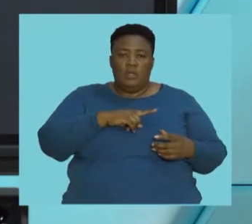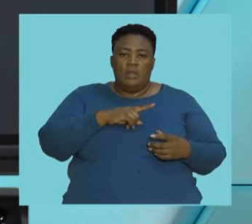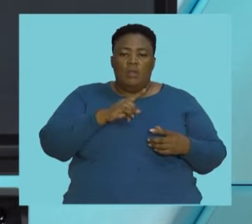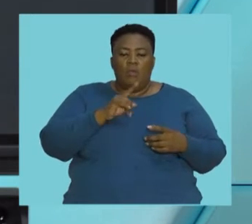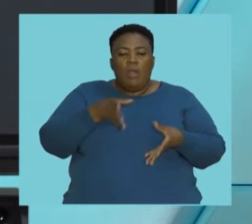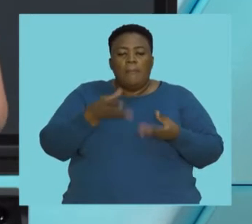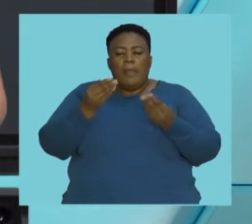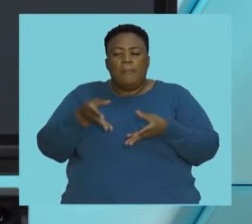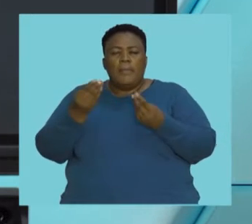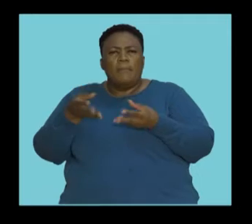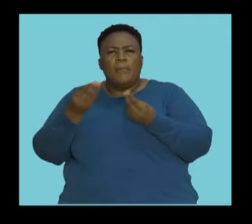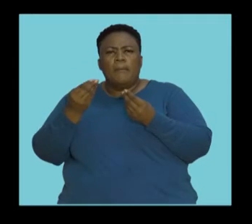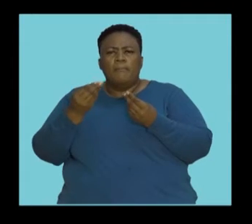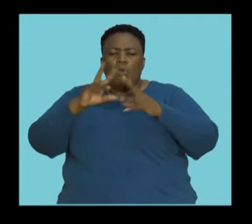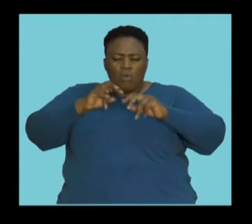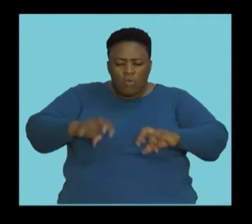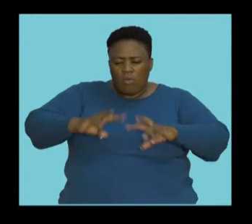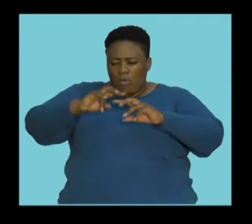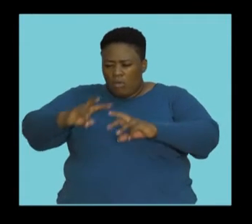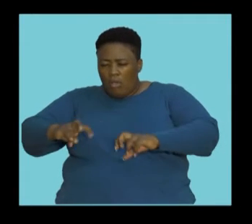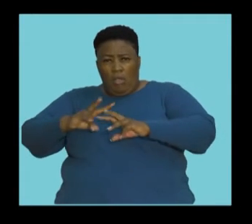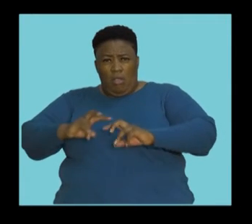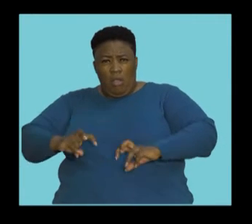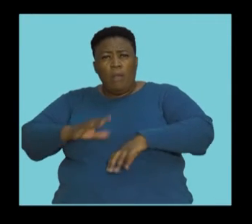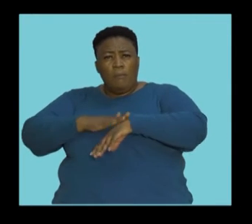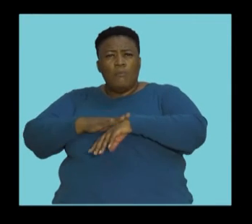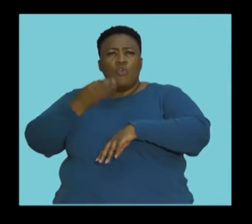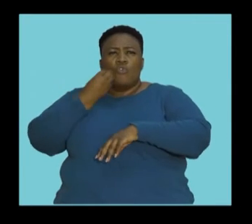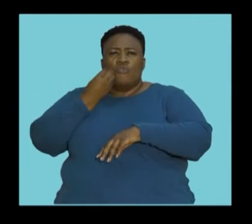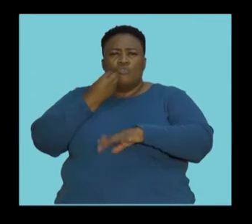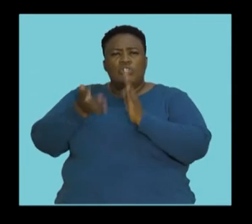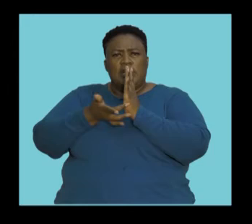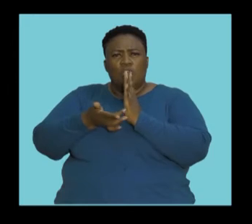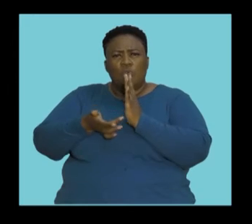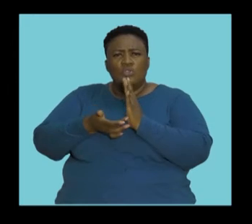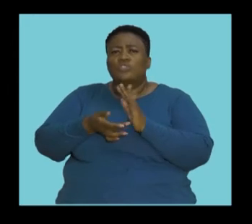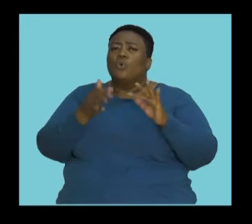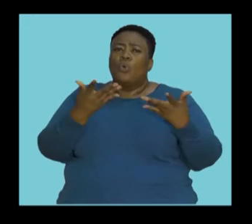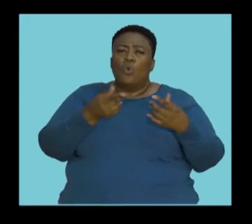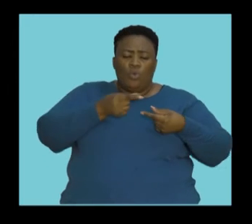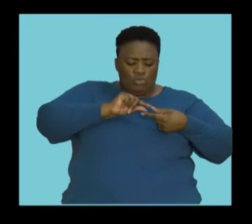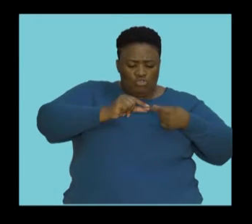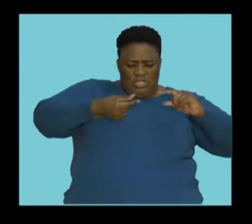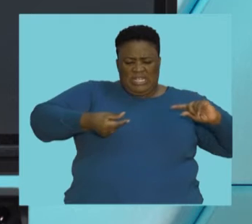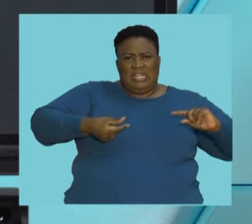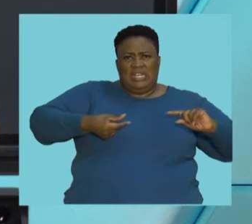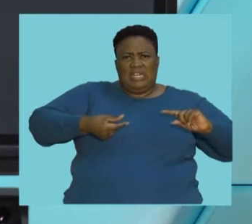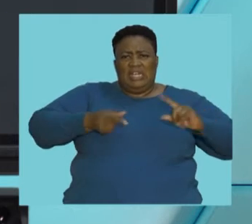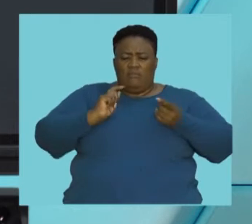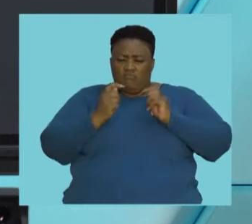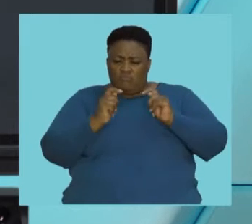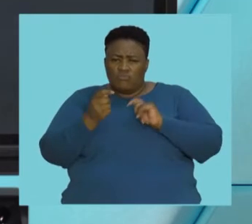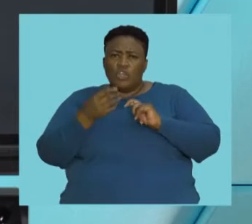look at more futuristic food production technology. So in the context of that, genetically modified food and